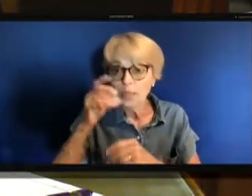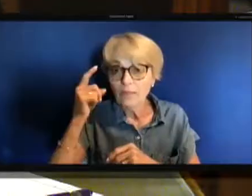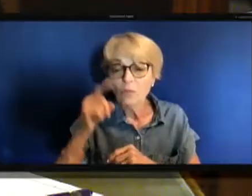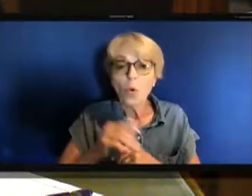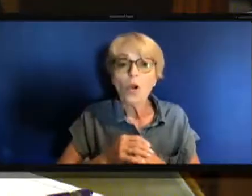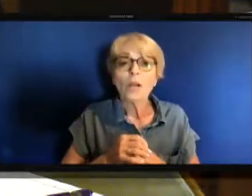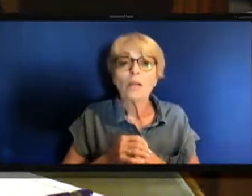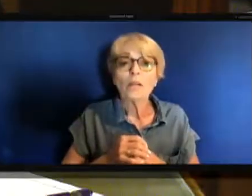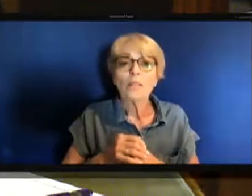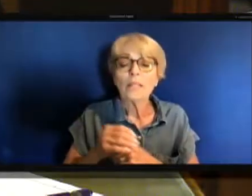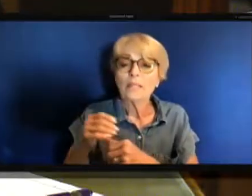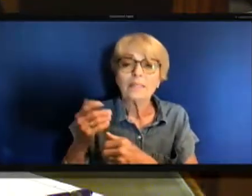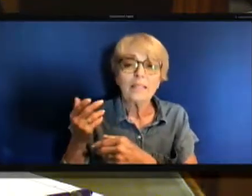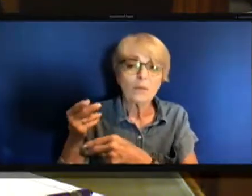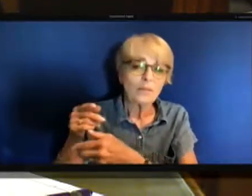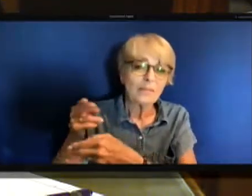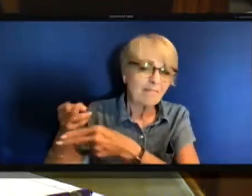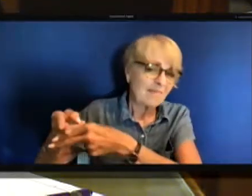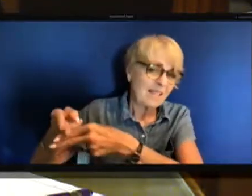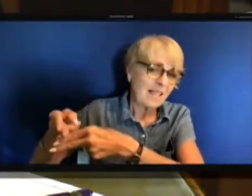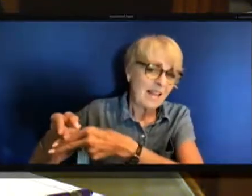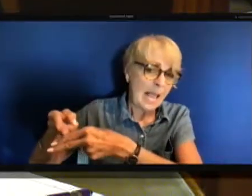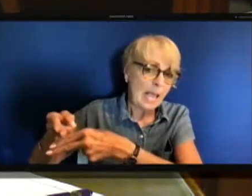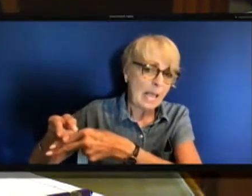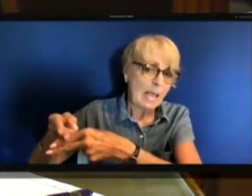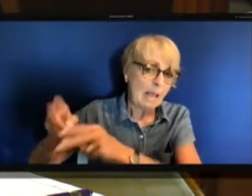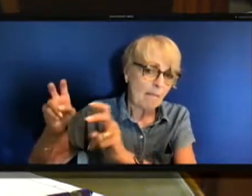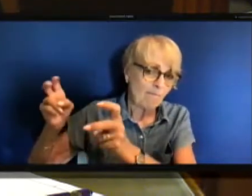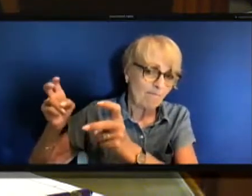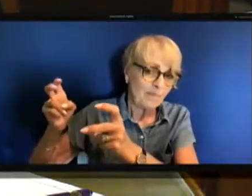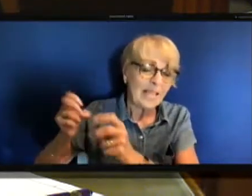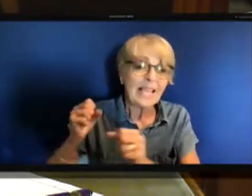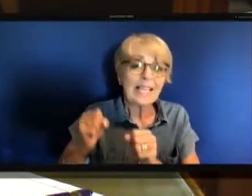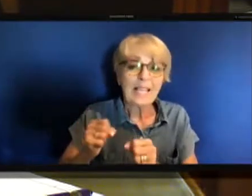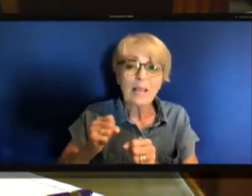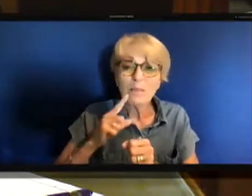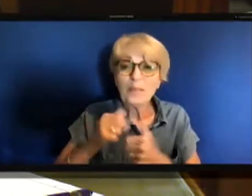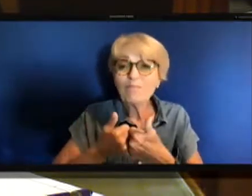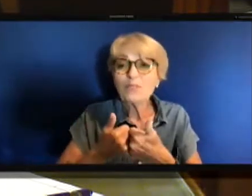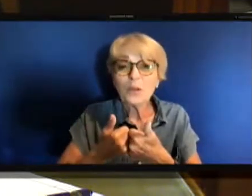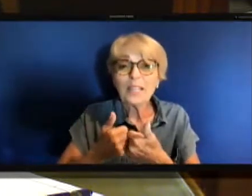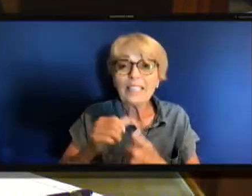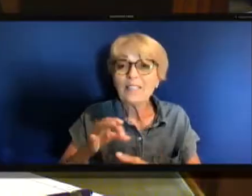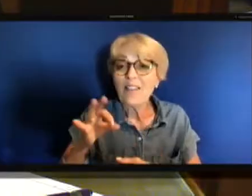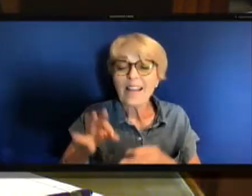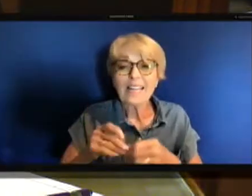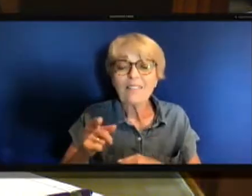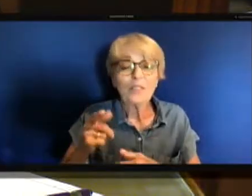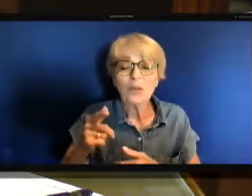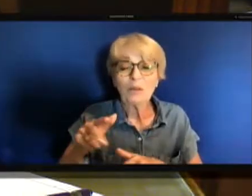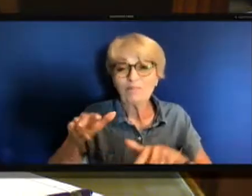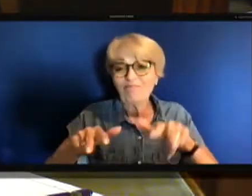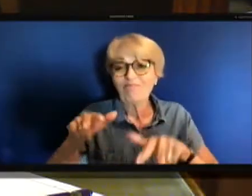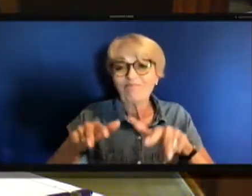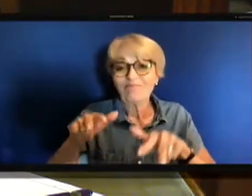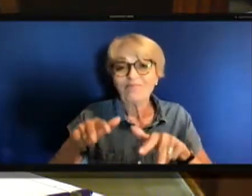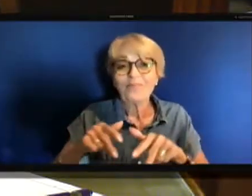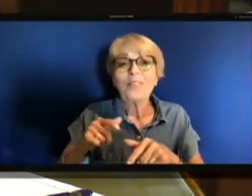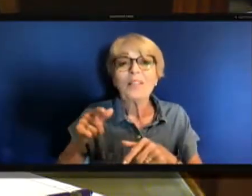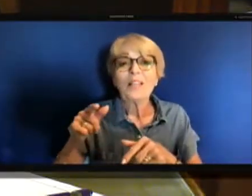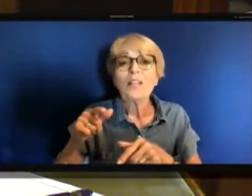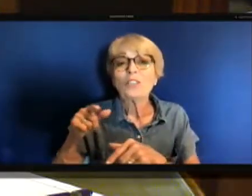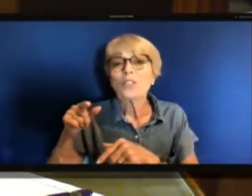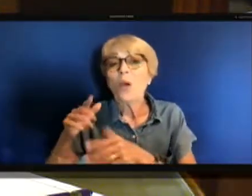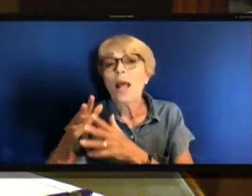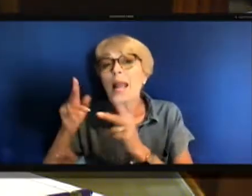it. So it can be tricky to find if you're not savvy. So it's what a lot of people are they do a right to know request, so we do it